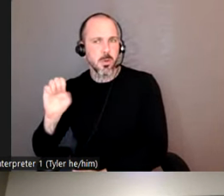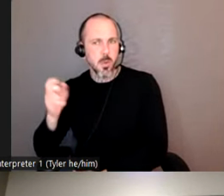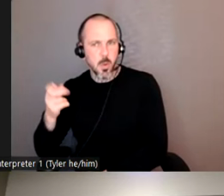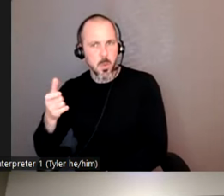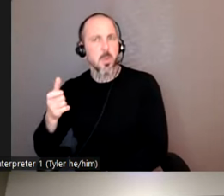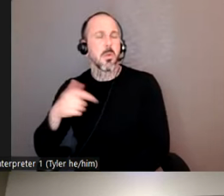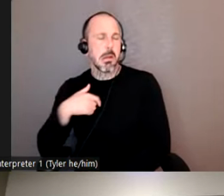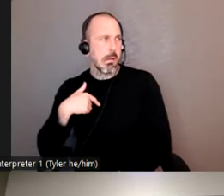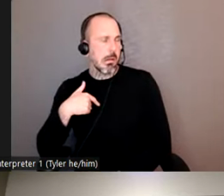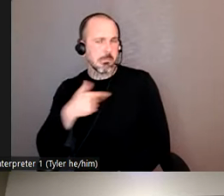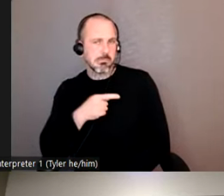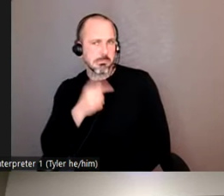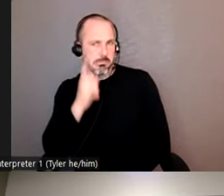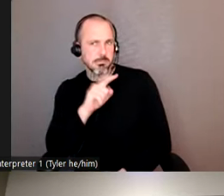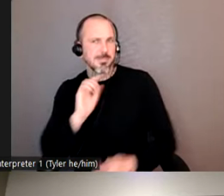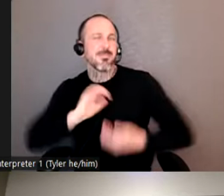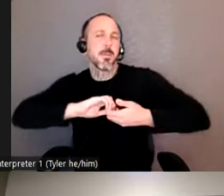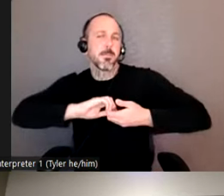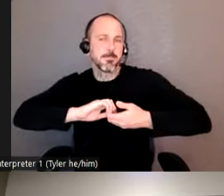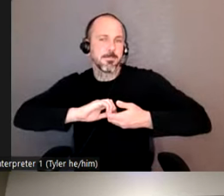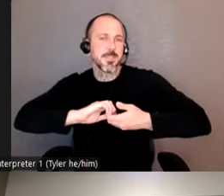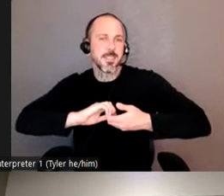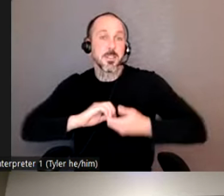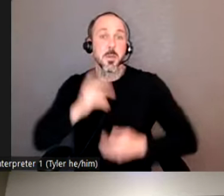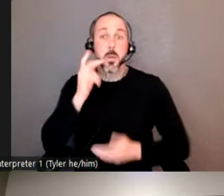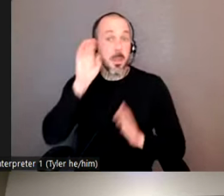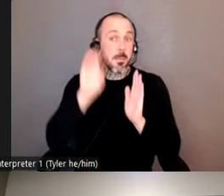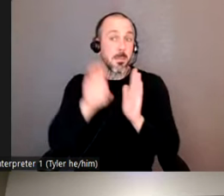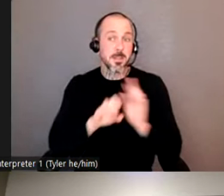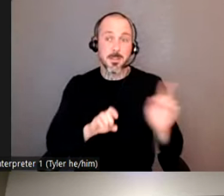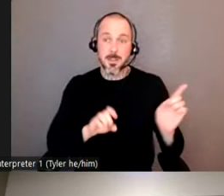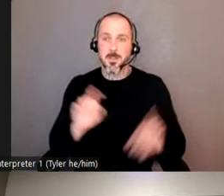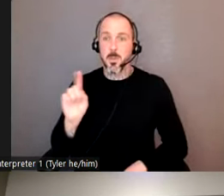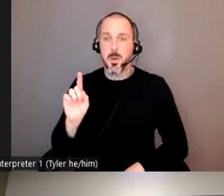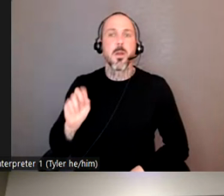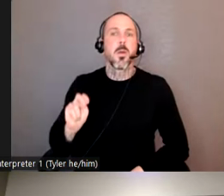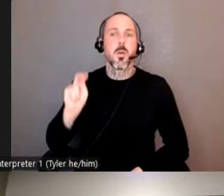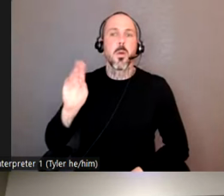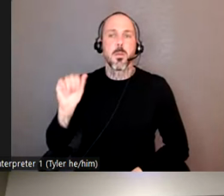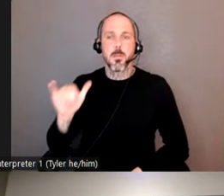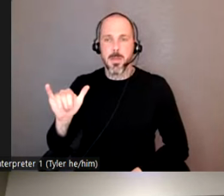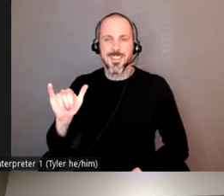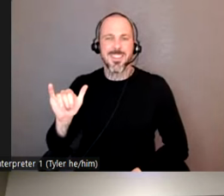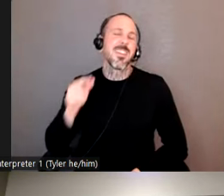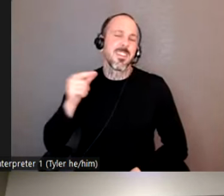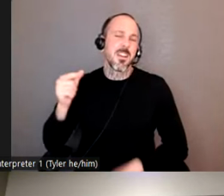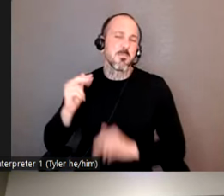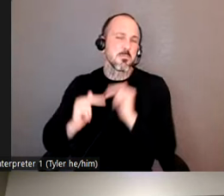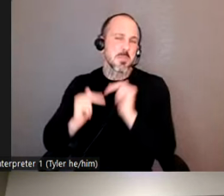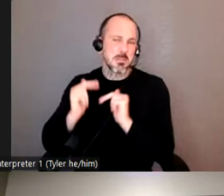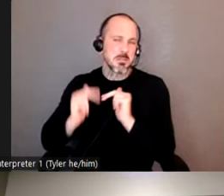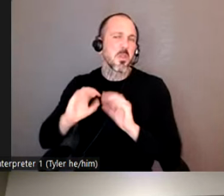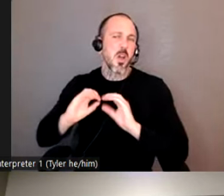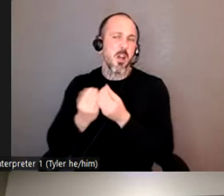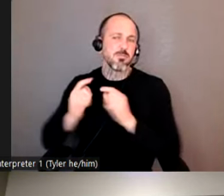see here, there's a picture of the Anti-Fraud Centre. It's in North Bay, and it's at a multi-government use building. The Canadian Anti-Fraud